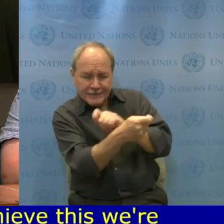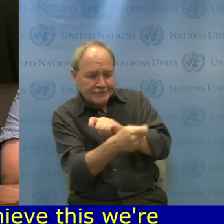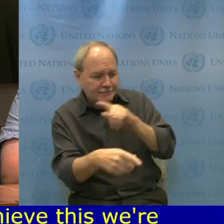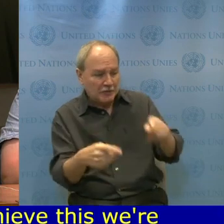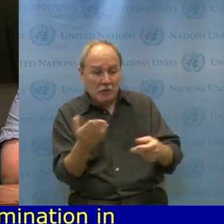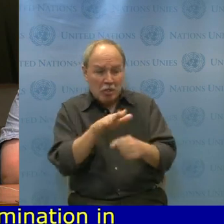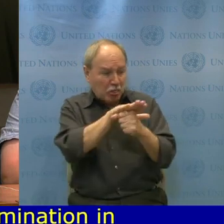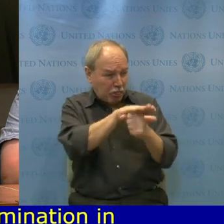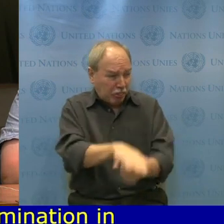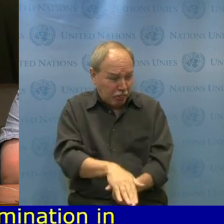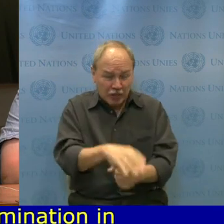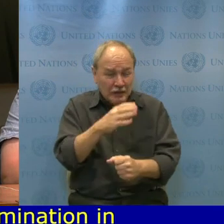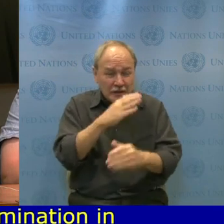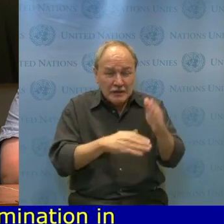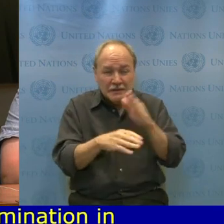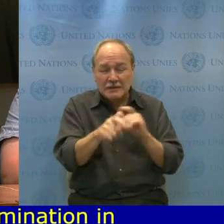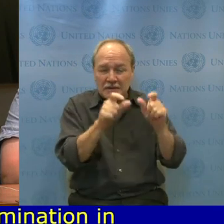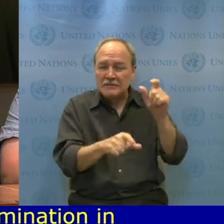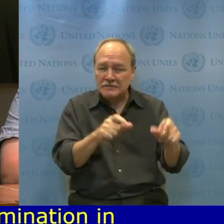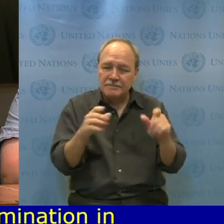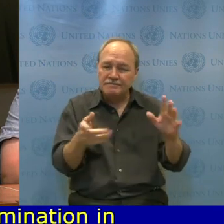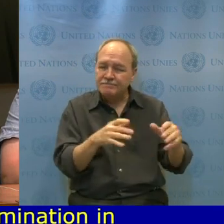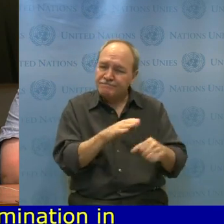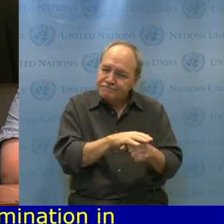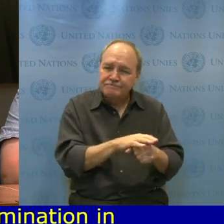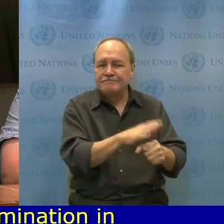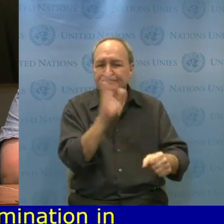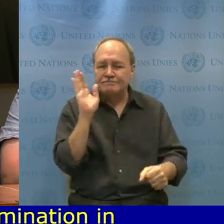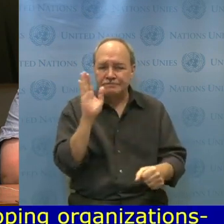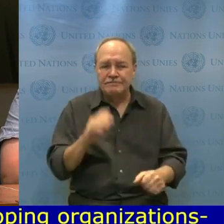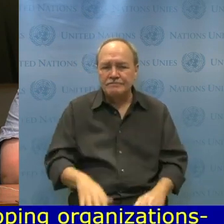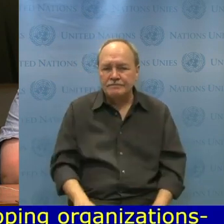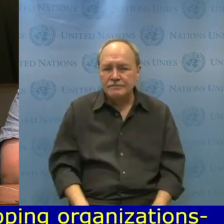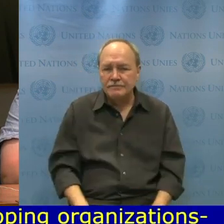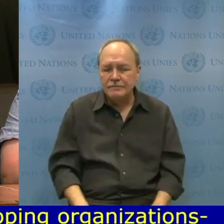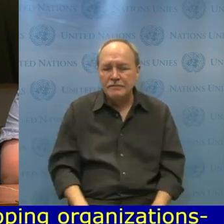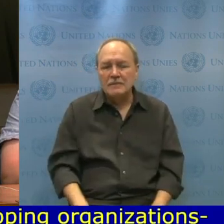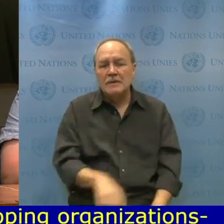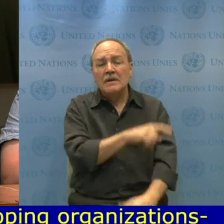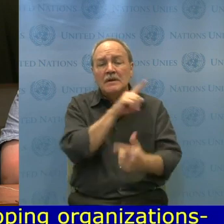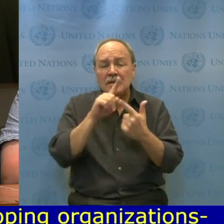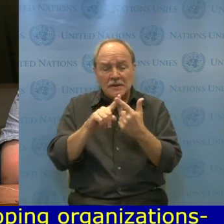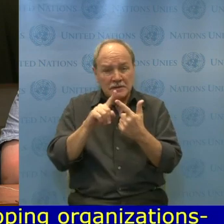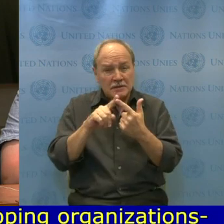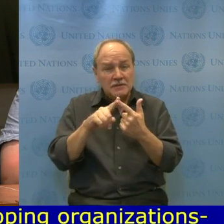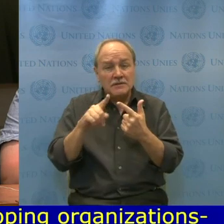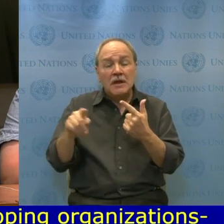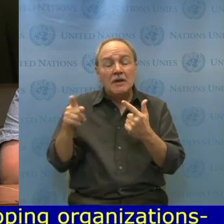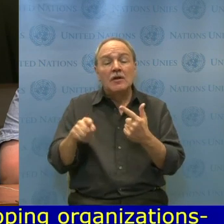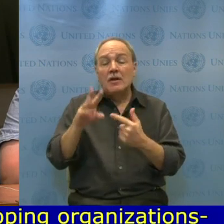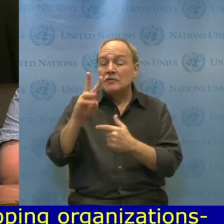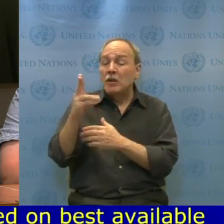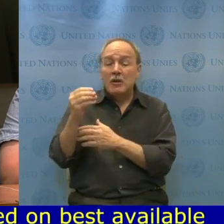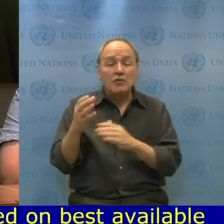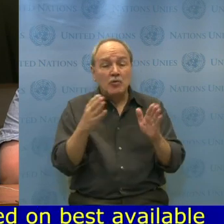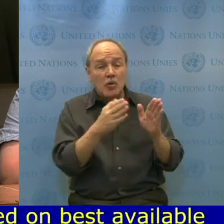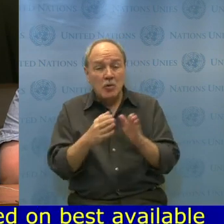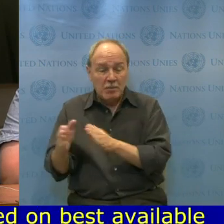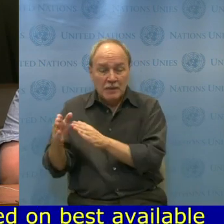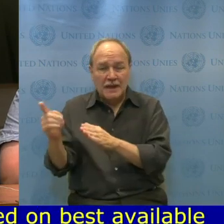non-discriminatory healthcare based on best available evidence. Secondly, the plan seeks to strengthen and extend